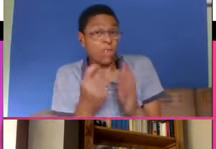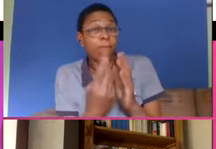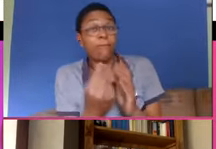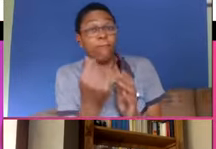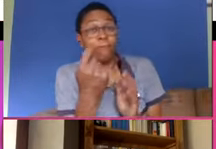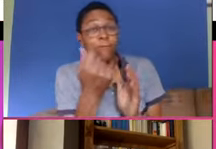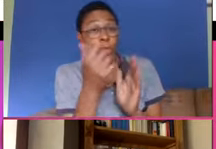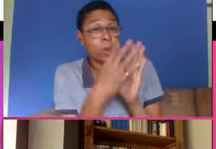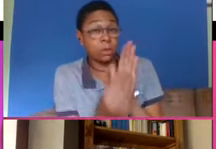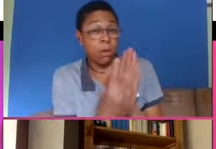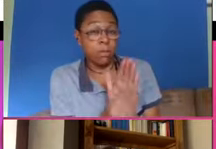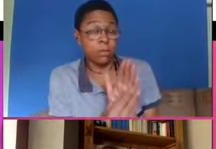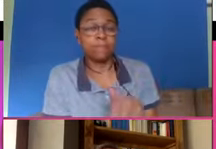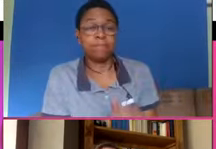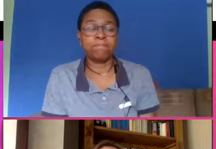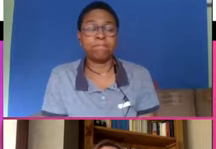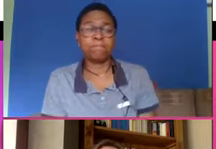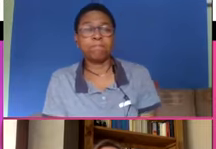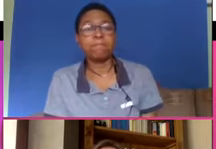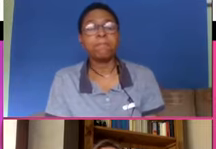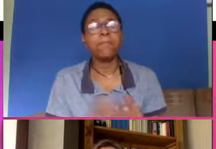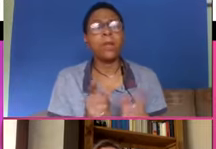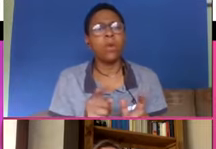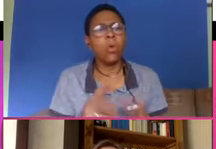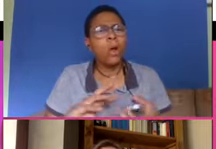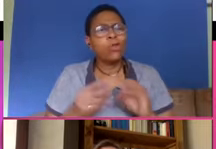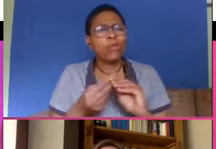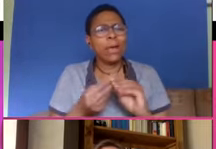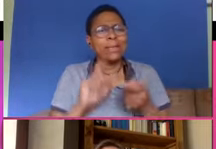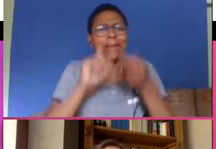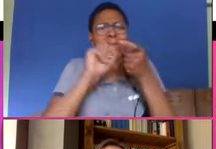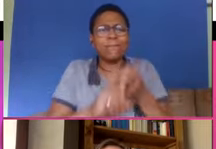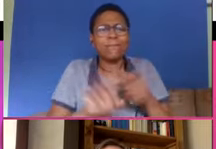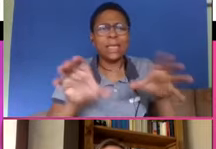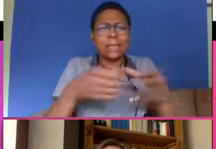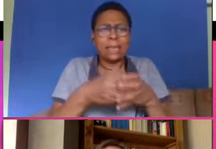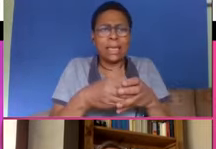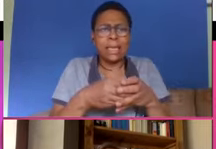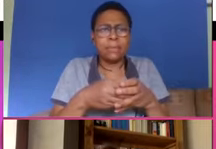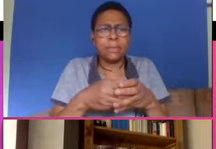Grouping individuals into fixed teams that work together throughout a production